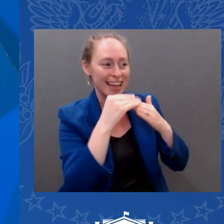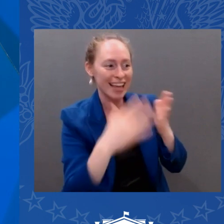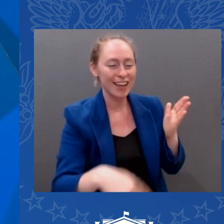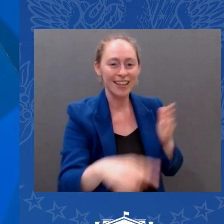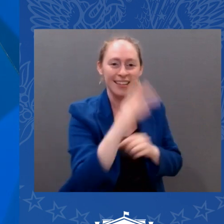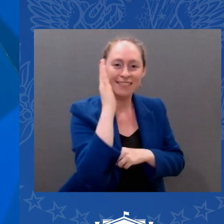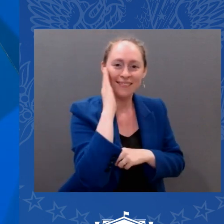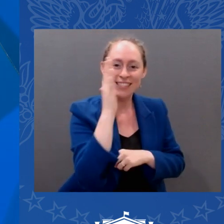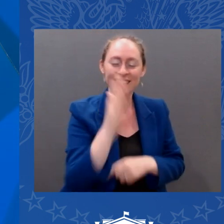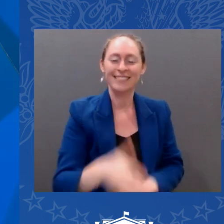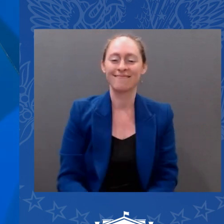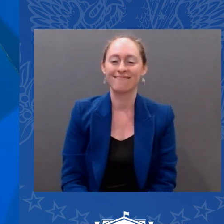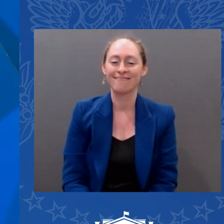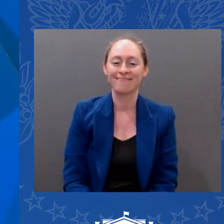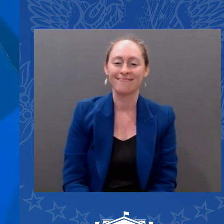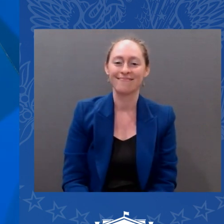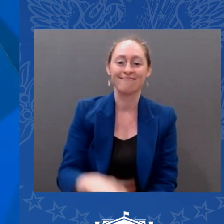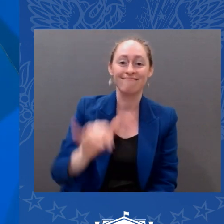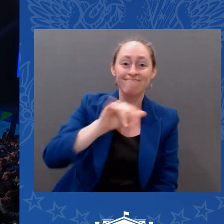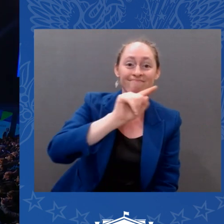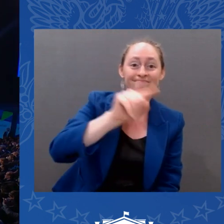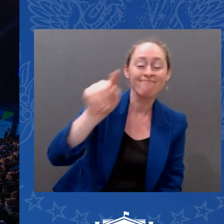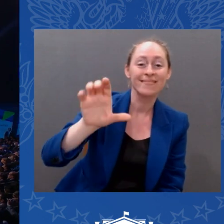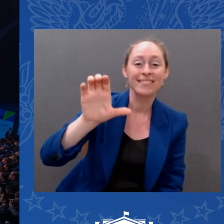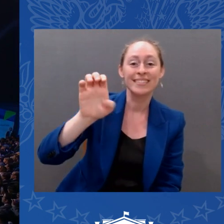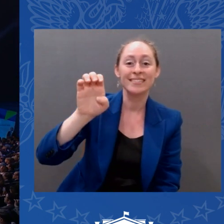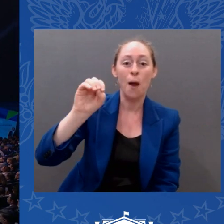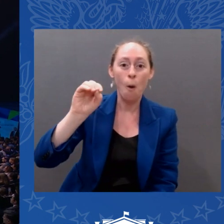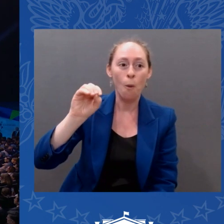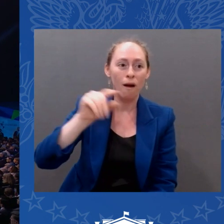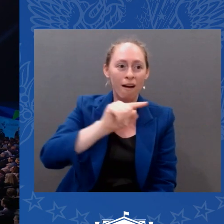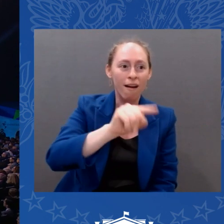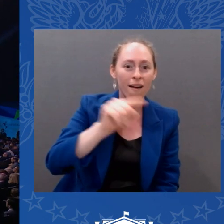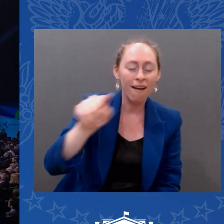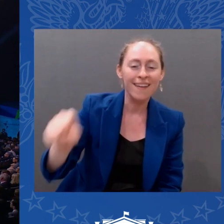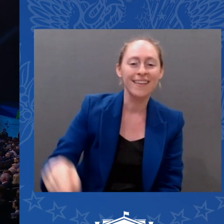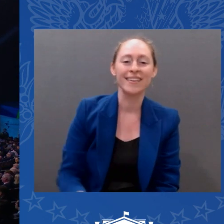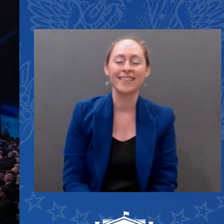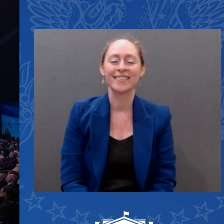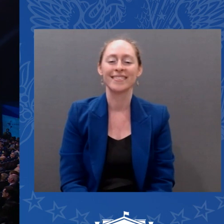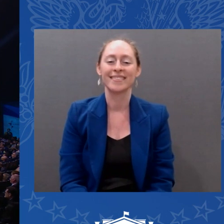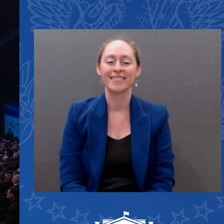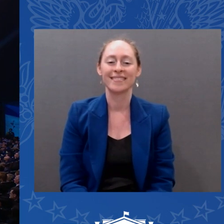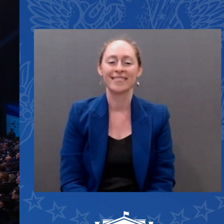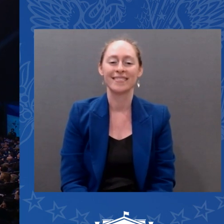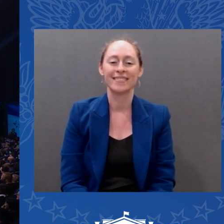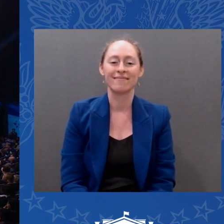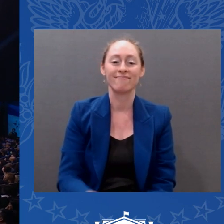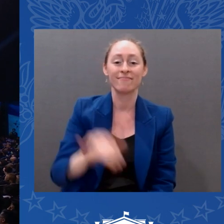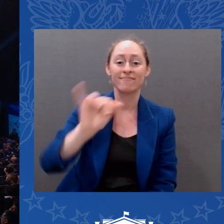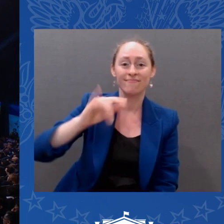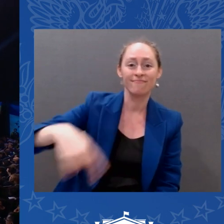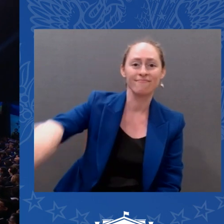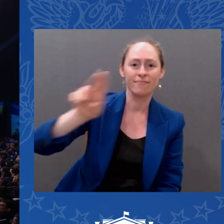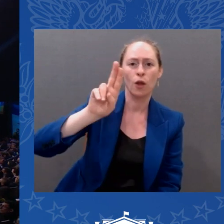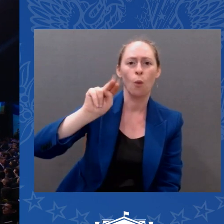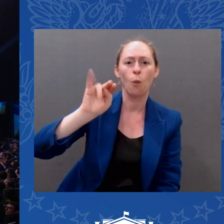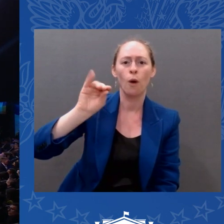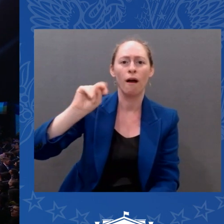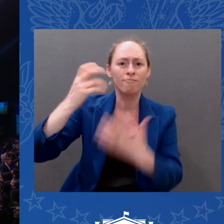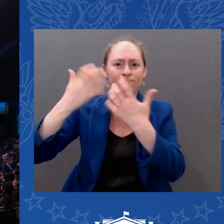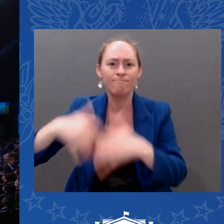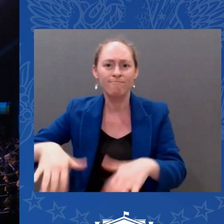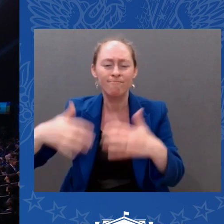joined by labor organizers, women entrepreneurs, activists, and